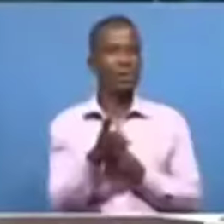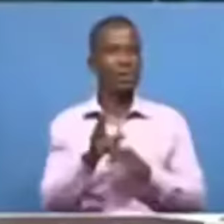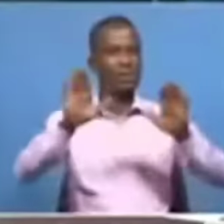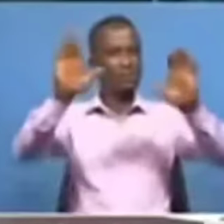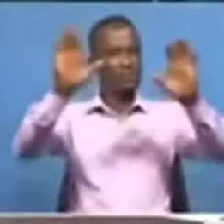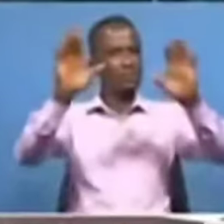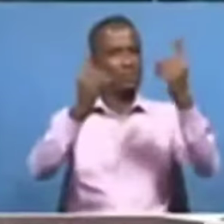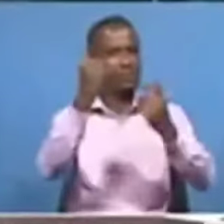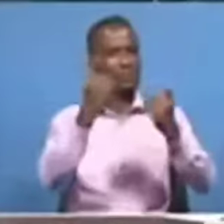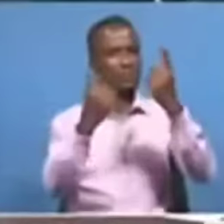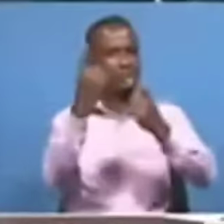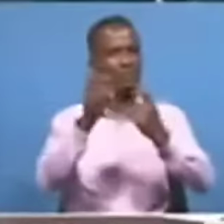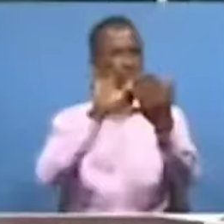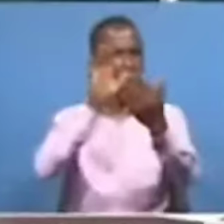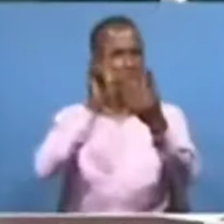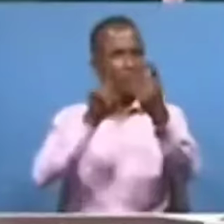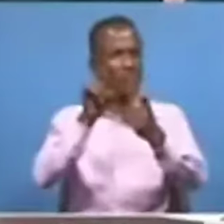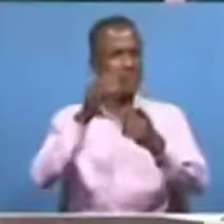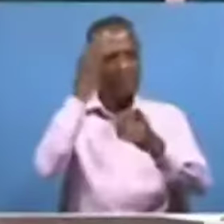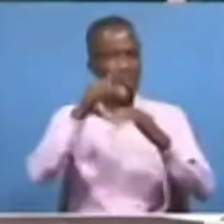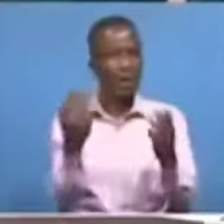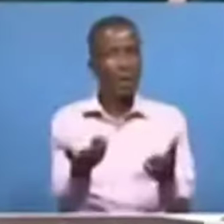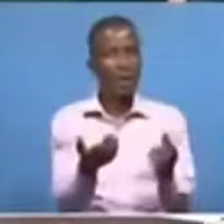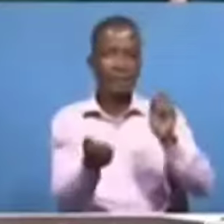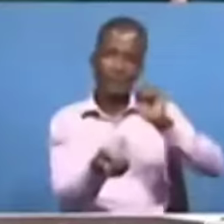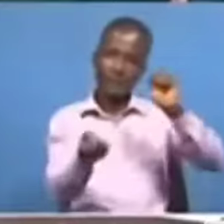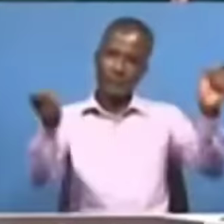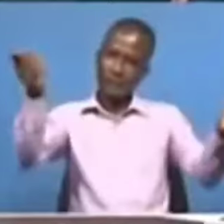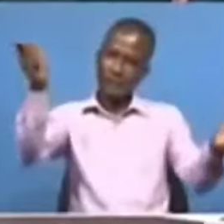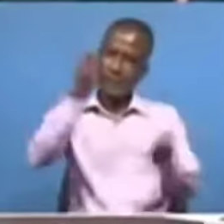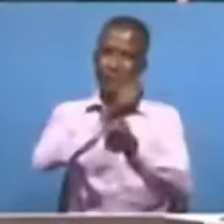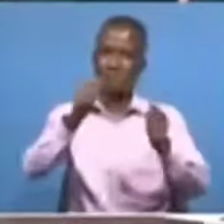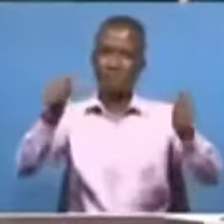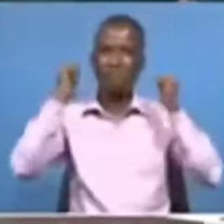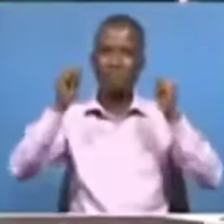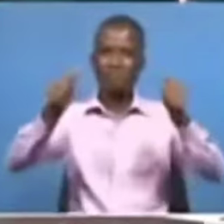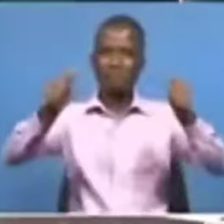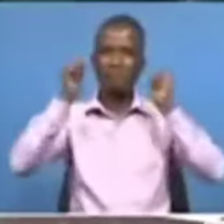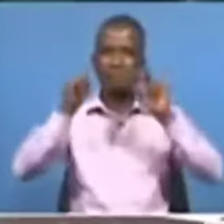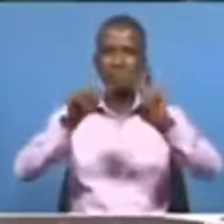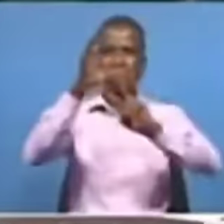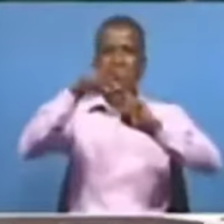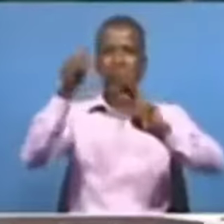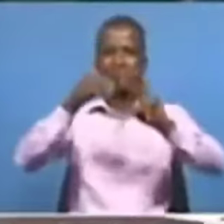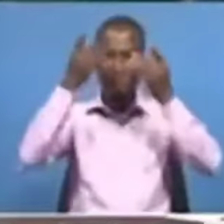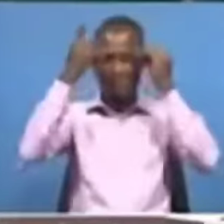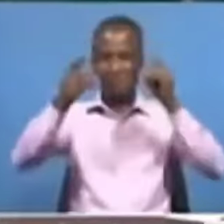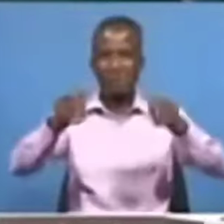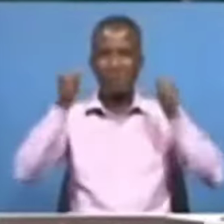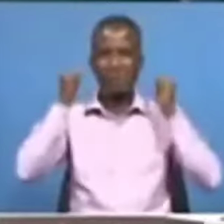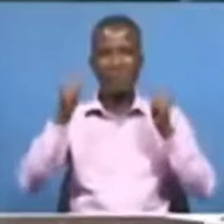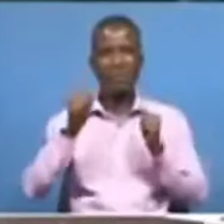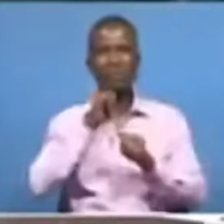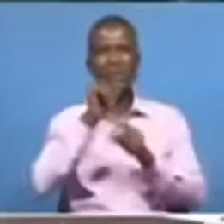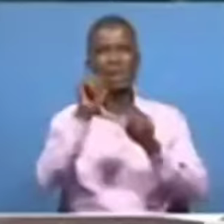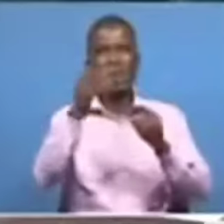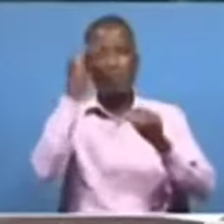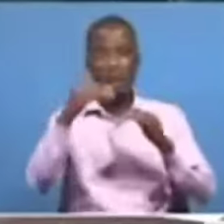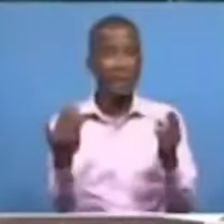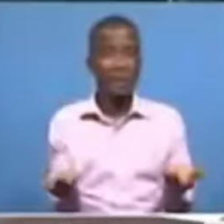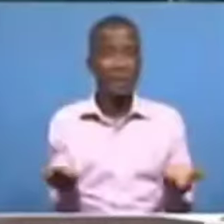the rule of estoppel to change her position. And in that ruling, the court said, because of